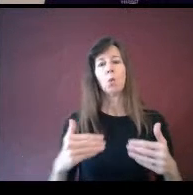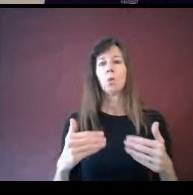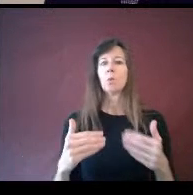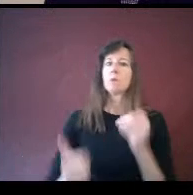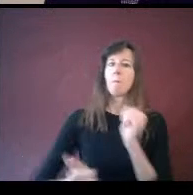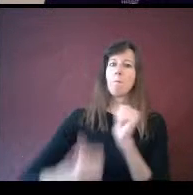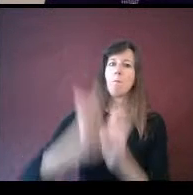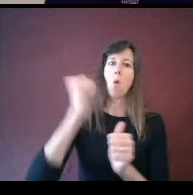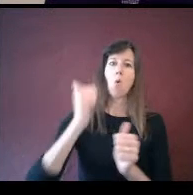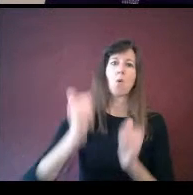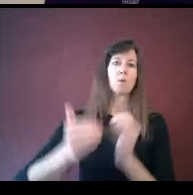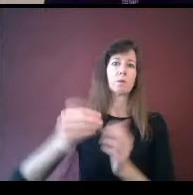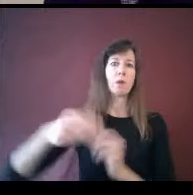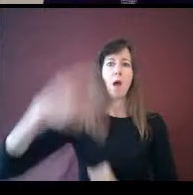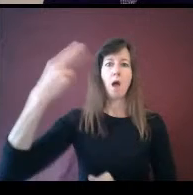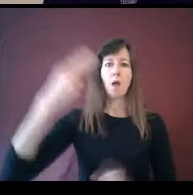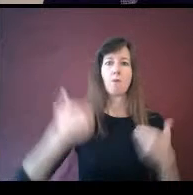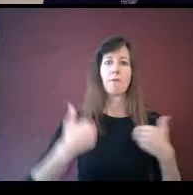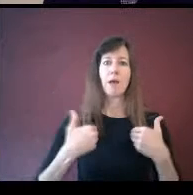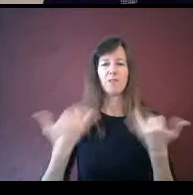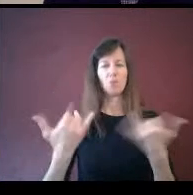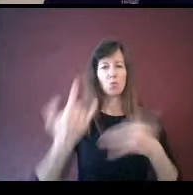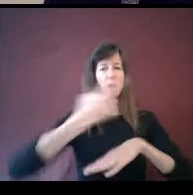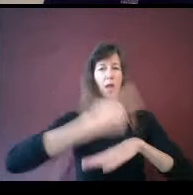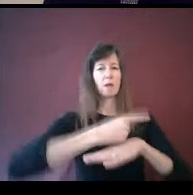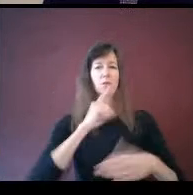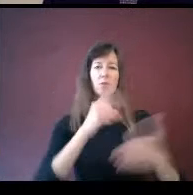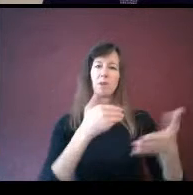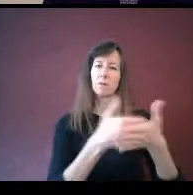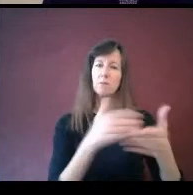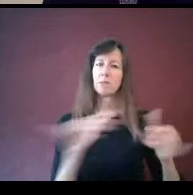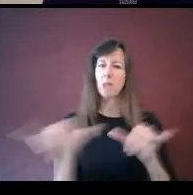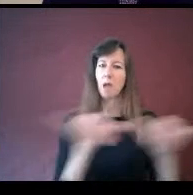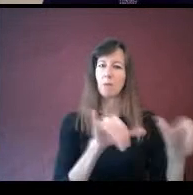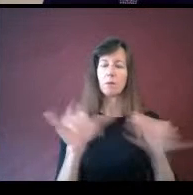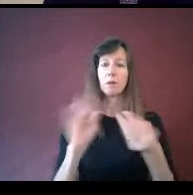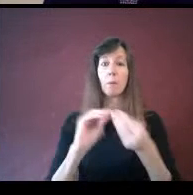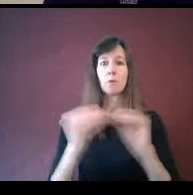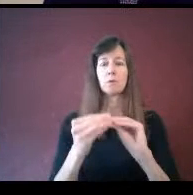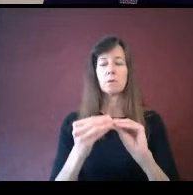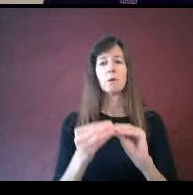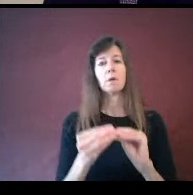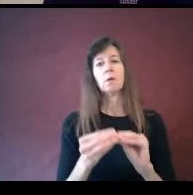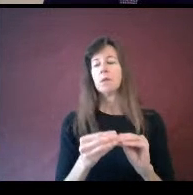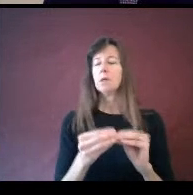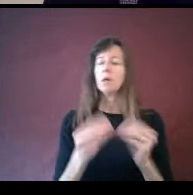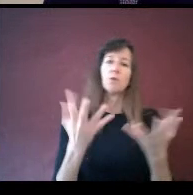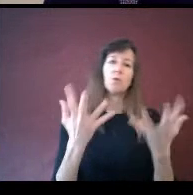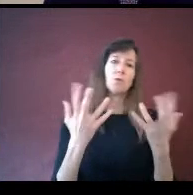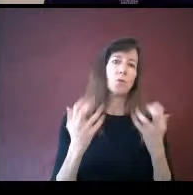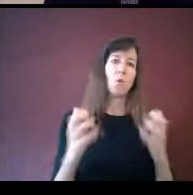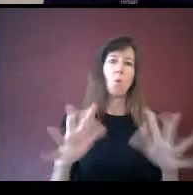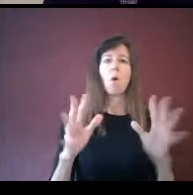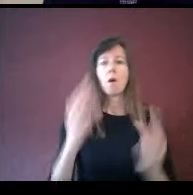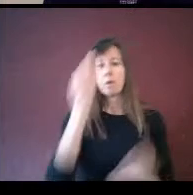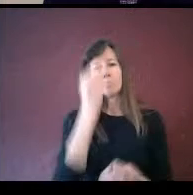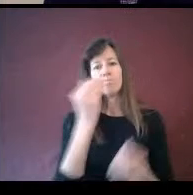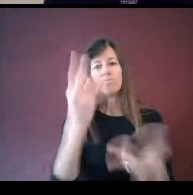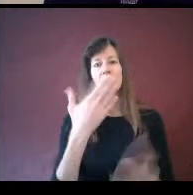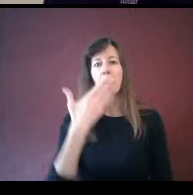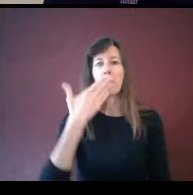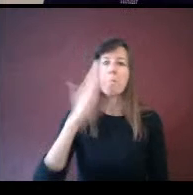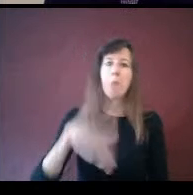today's is very close. So I never like to be the bearer of bad news, but I think it's important that